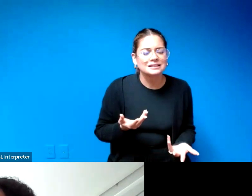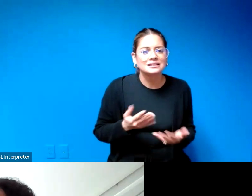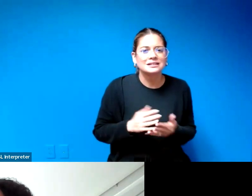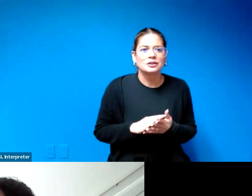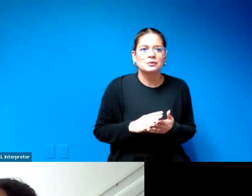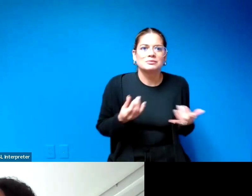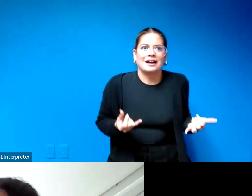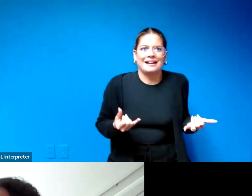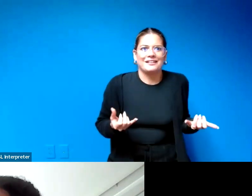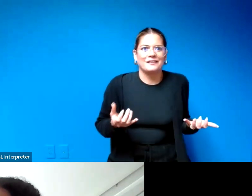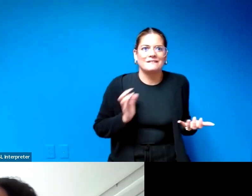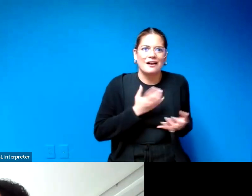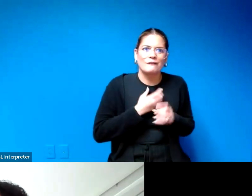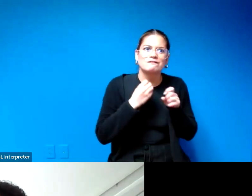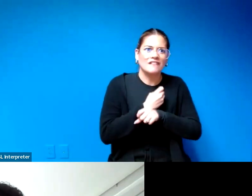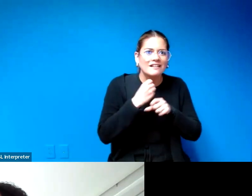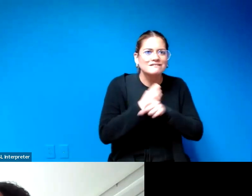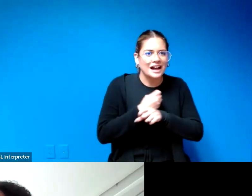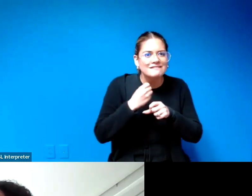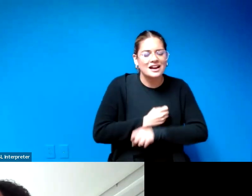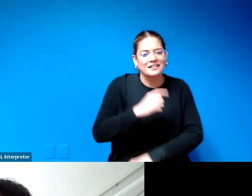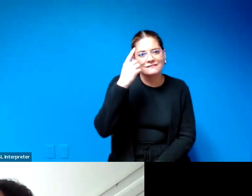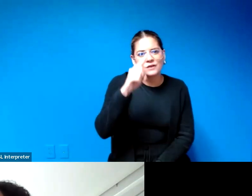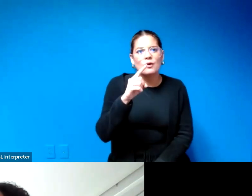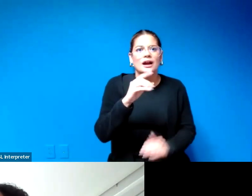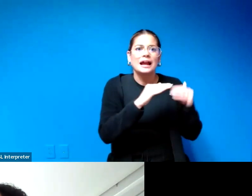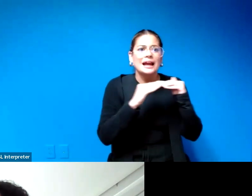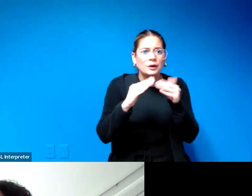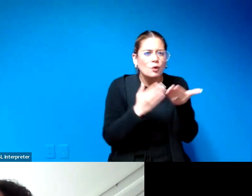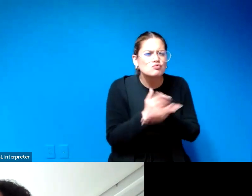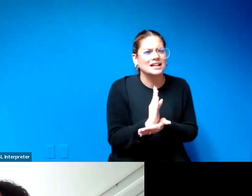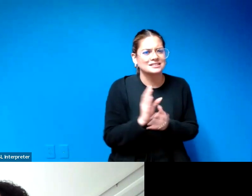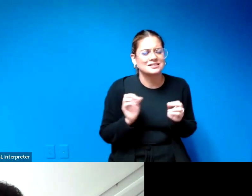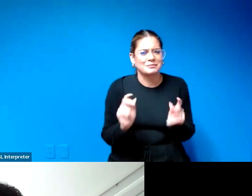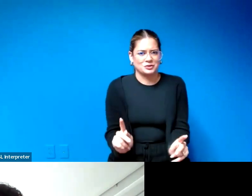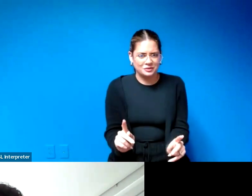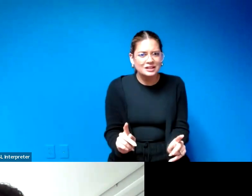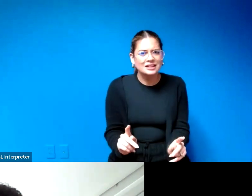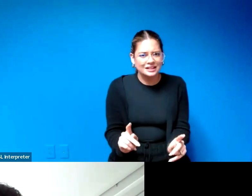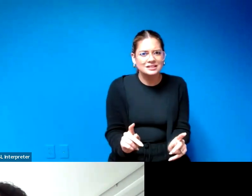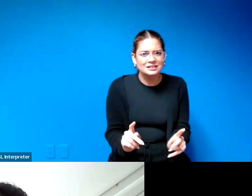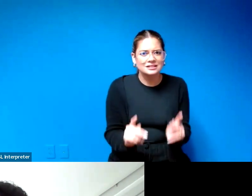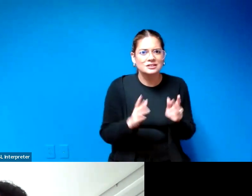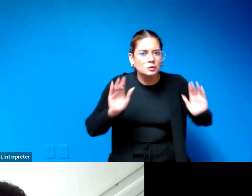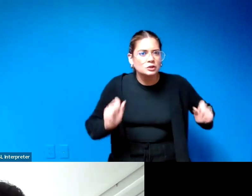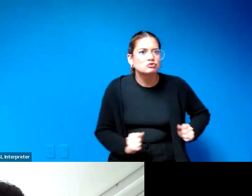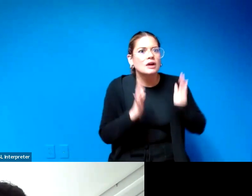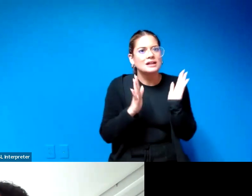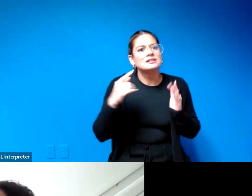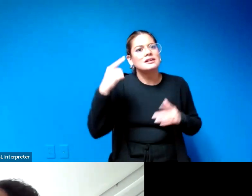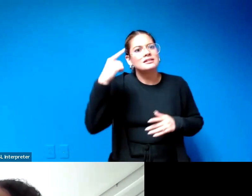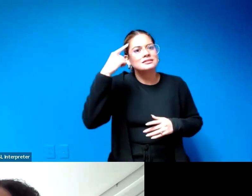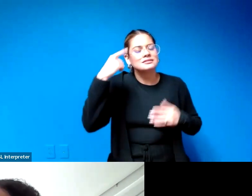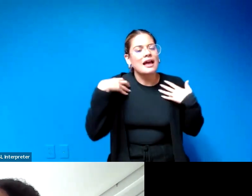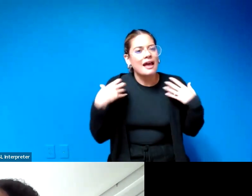fight for social justice and the fight for equal rights and opportunities as a means to address health inequities,